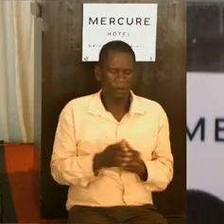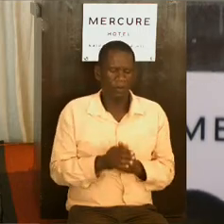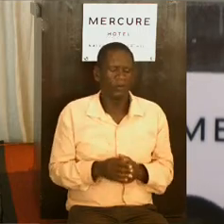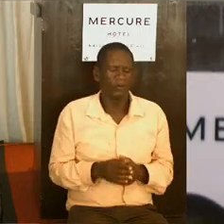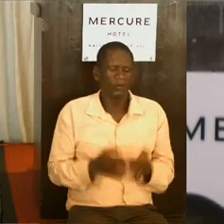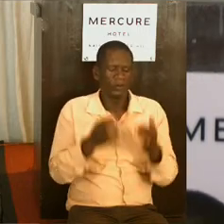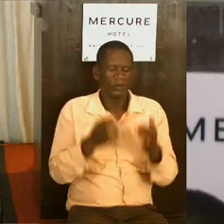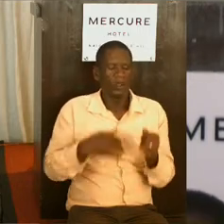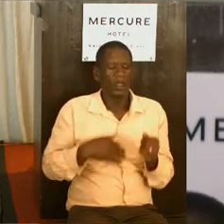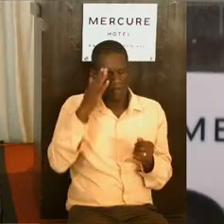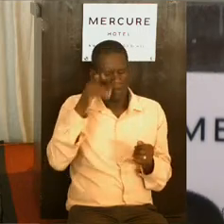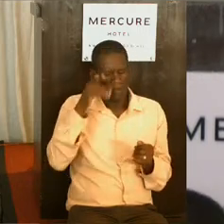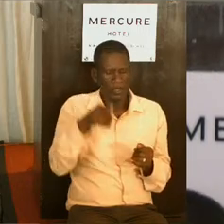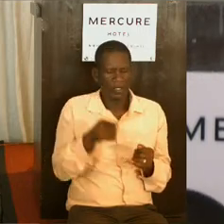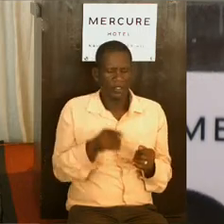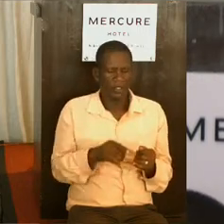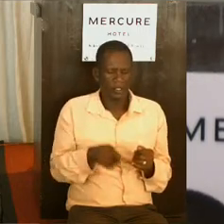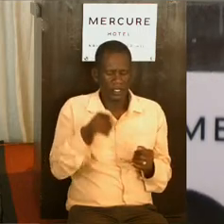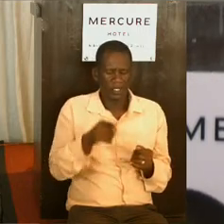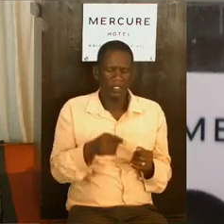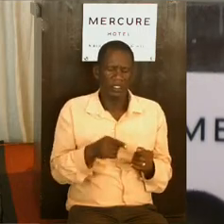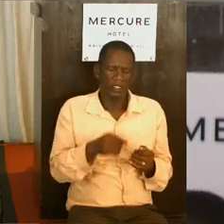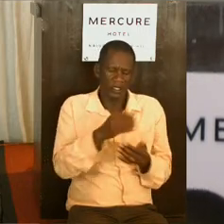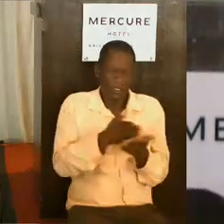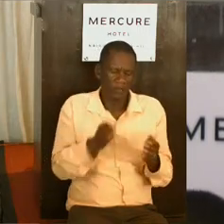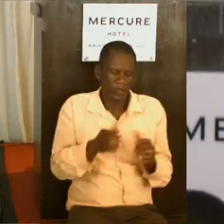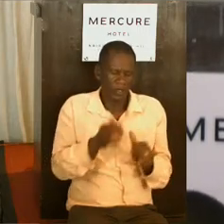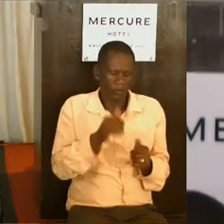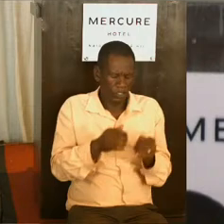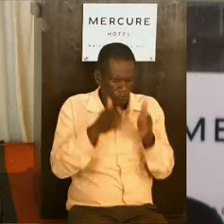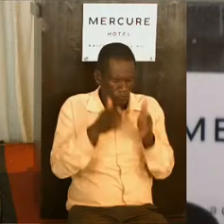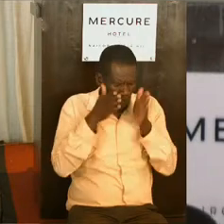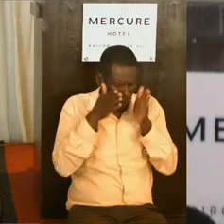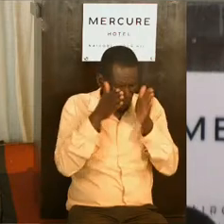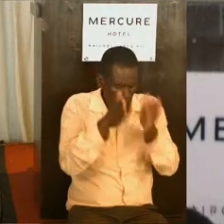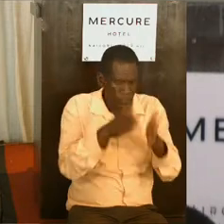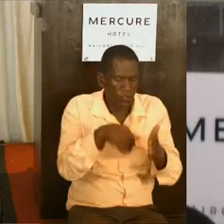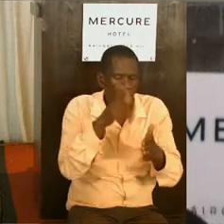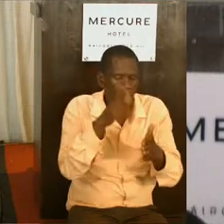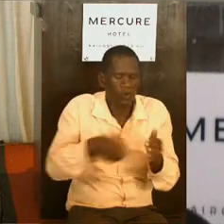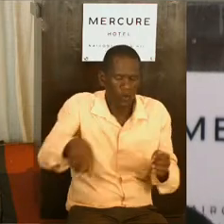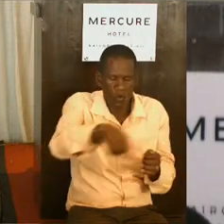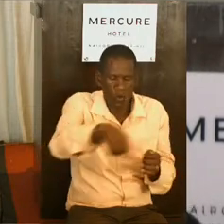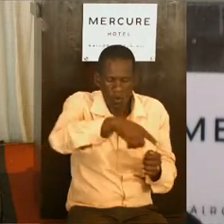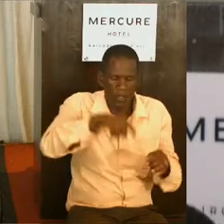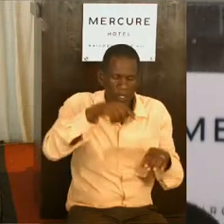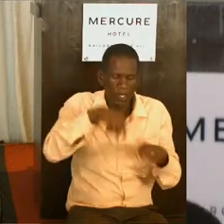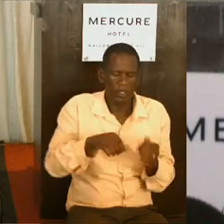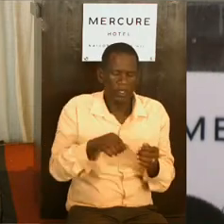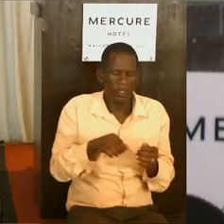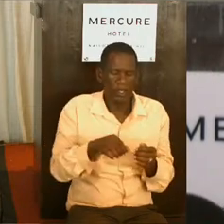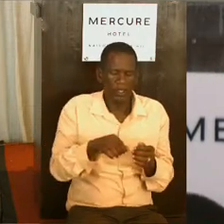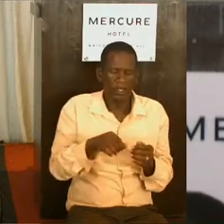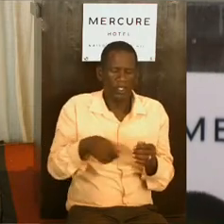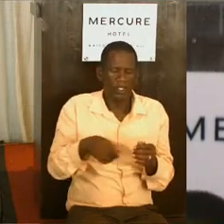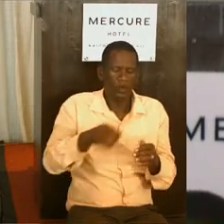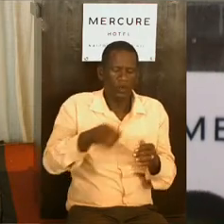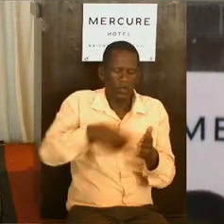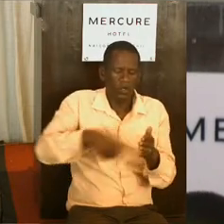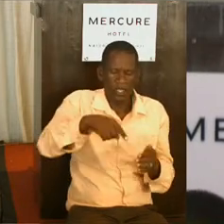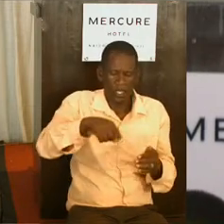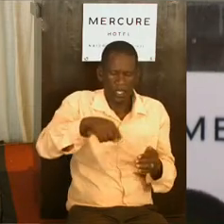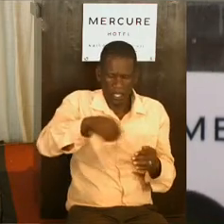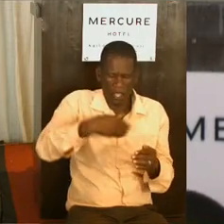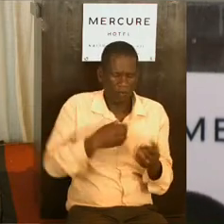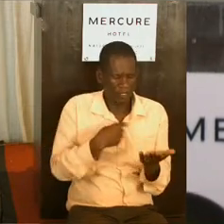uh I think this one is an Anchorage that sits squarely onto what we within our need have been discussing and saying so